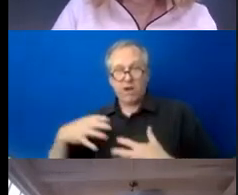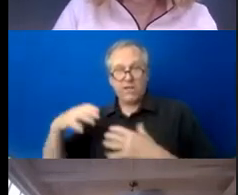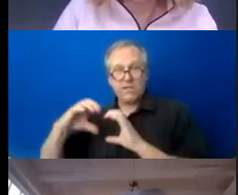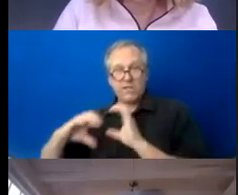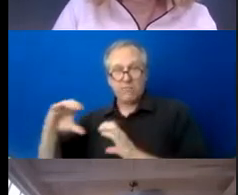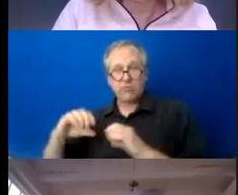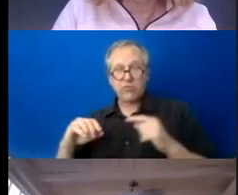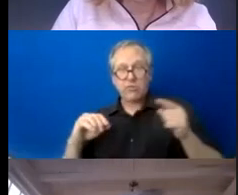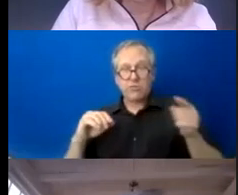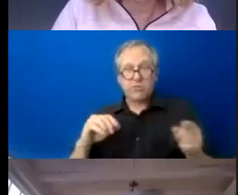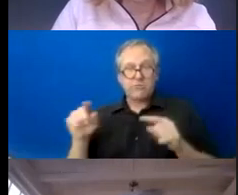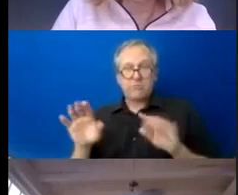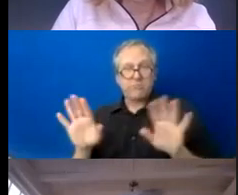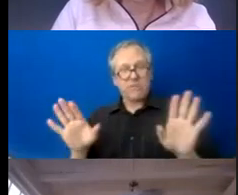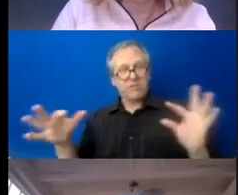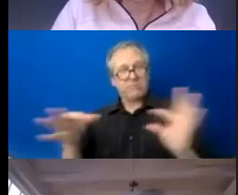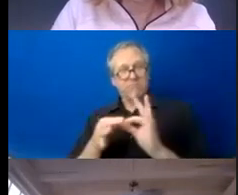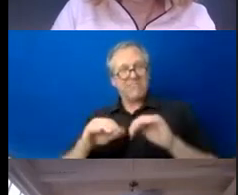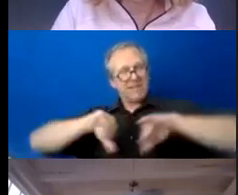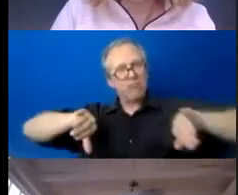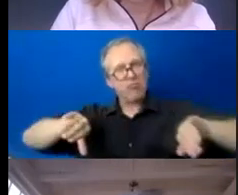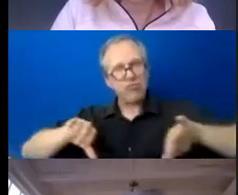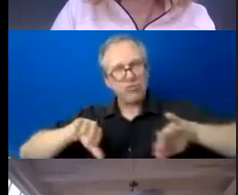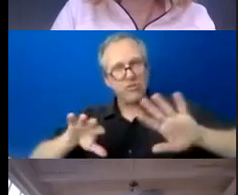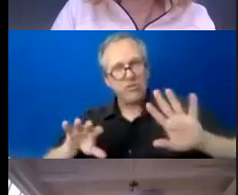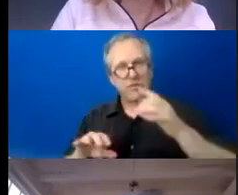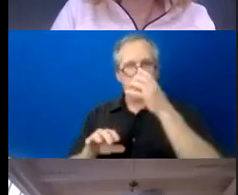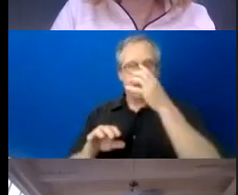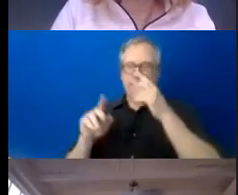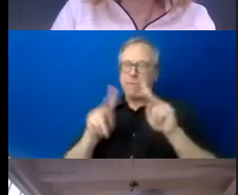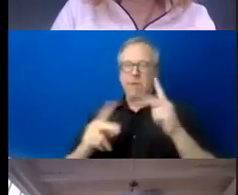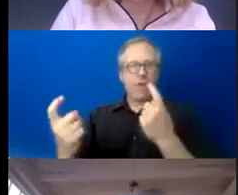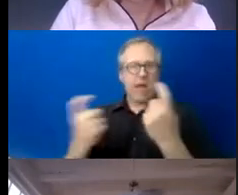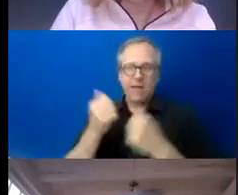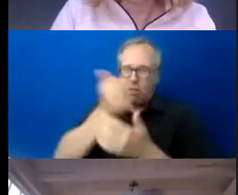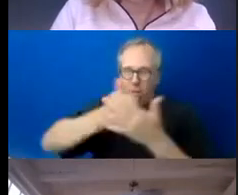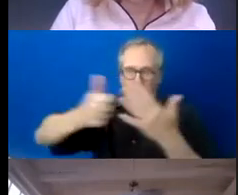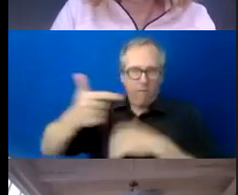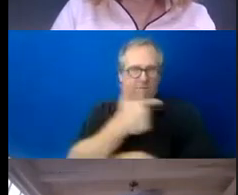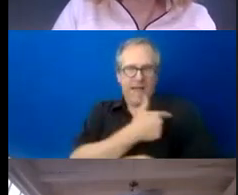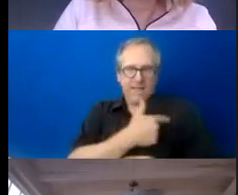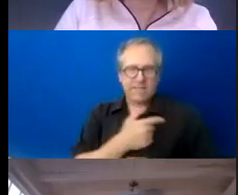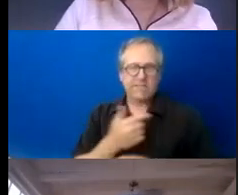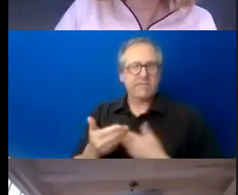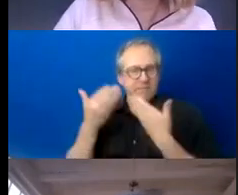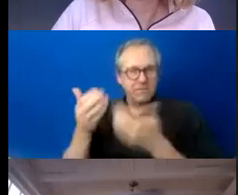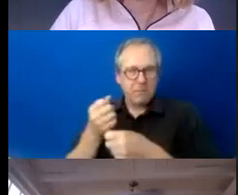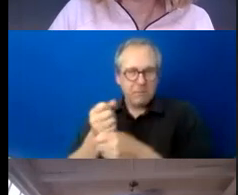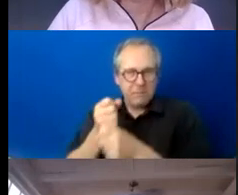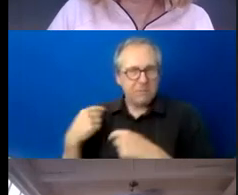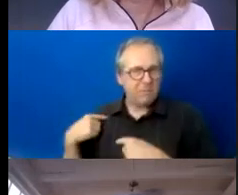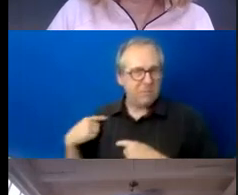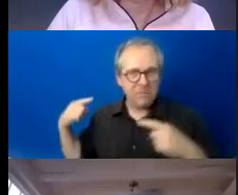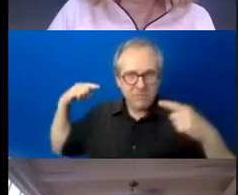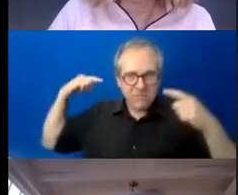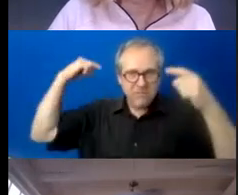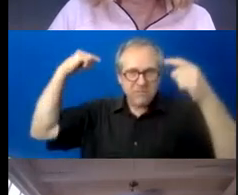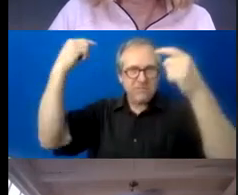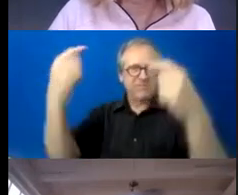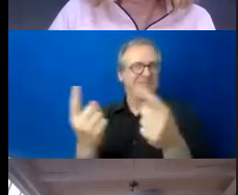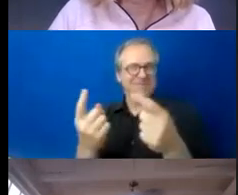other thing that's helpful to think about is that people ask this question with every vaccine that we, basically have ever